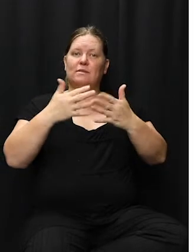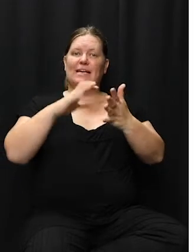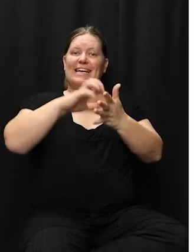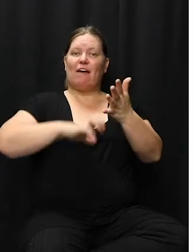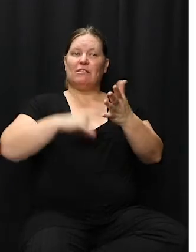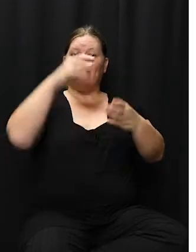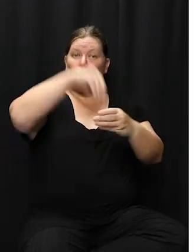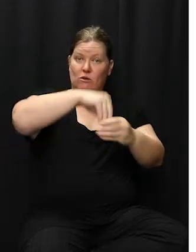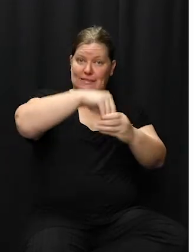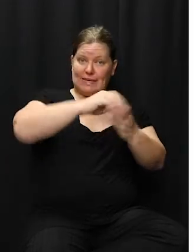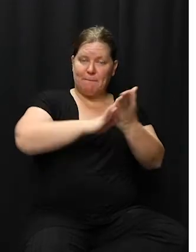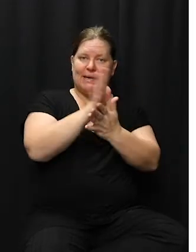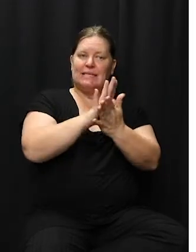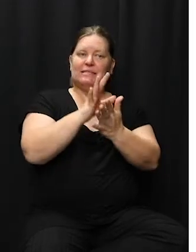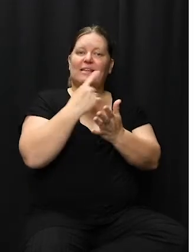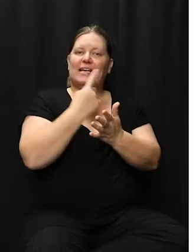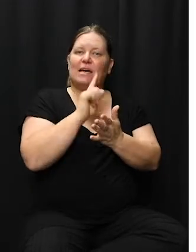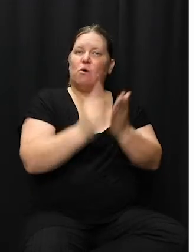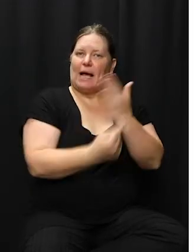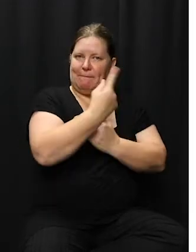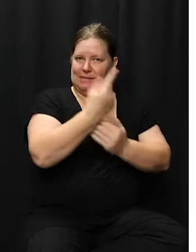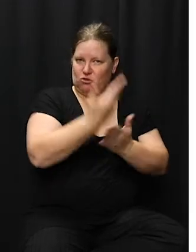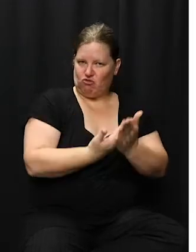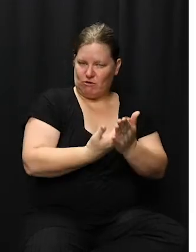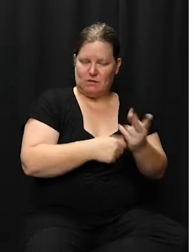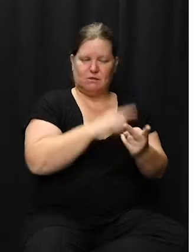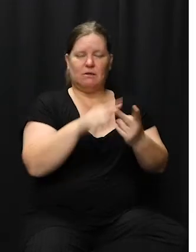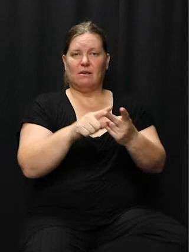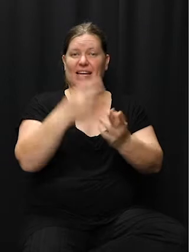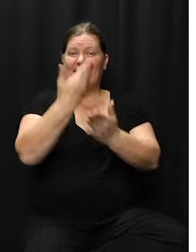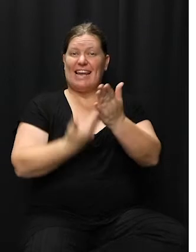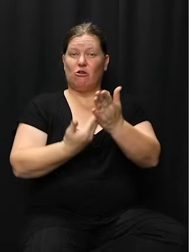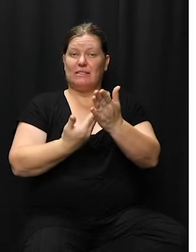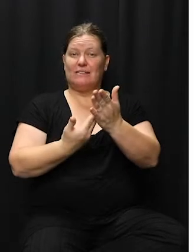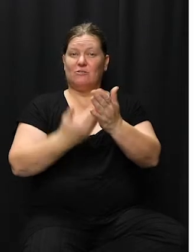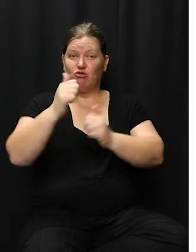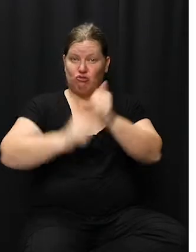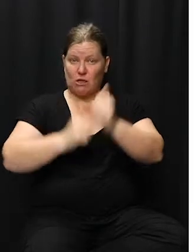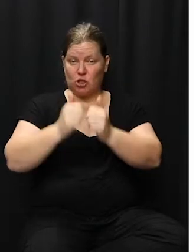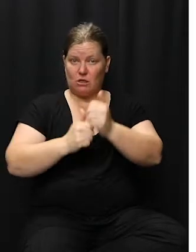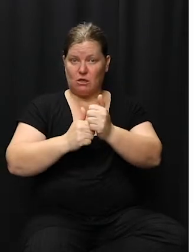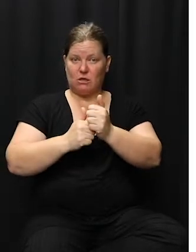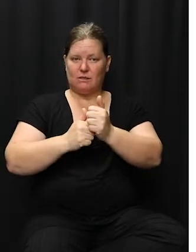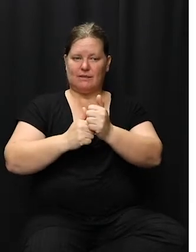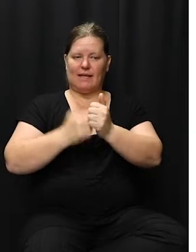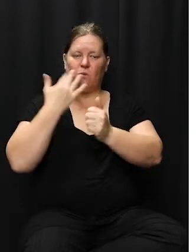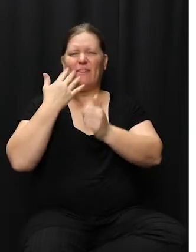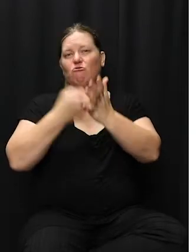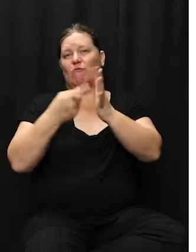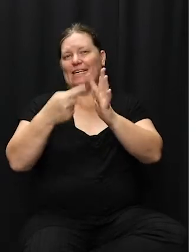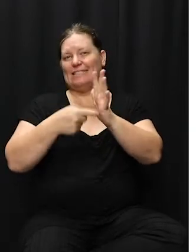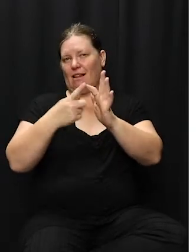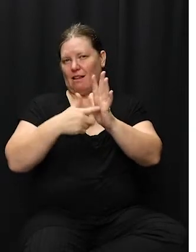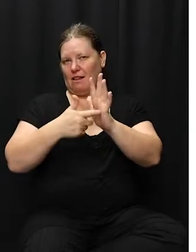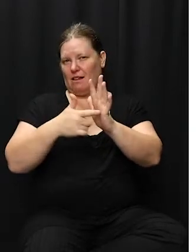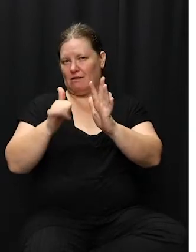children sort of most often would say. So the assessment scores narrative content, meaning, what happened in the story,